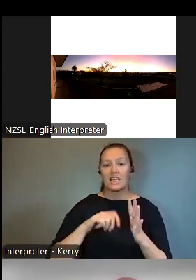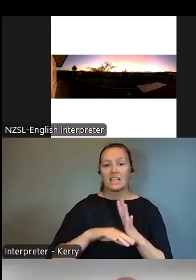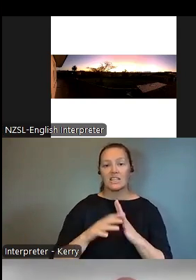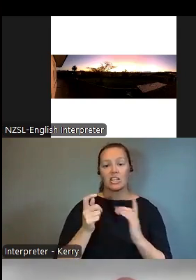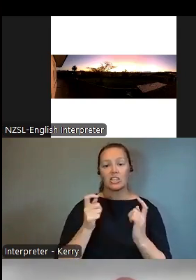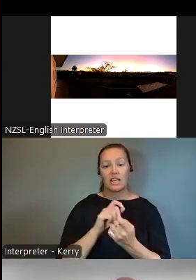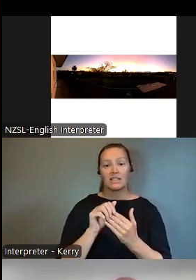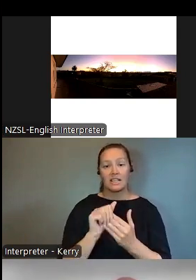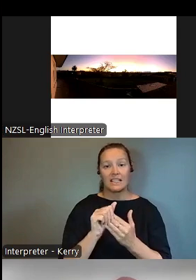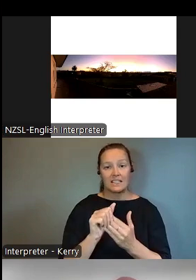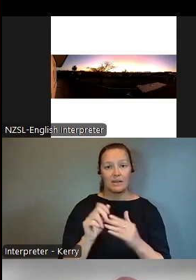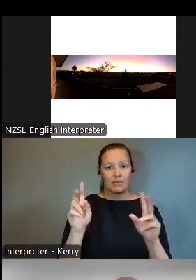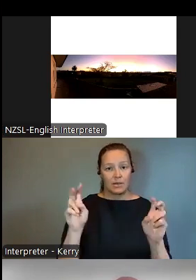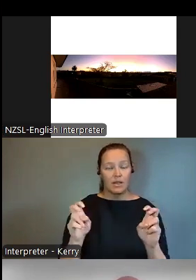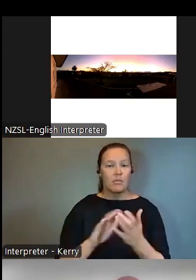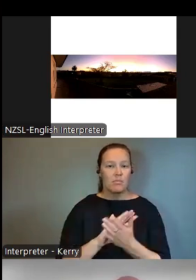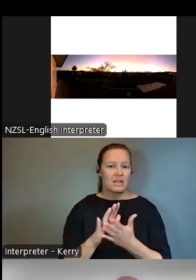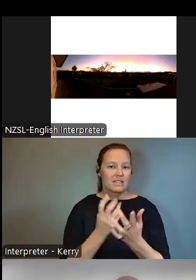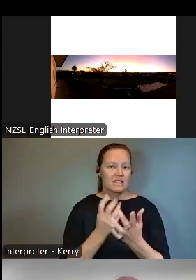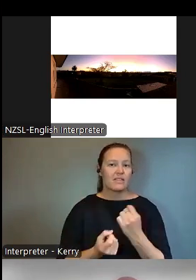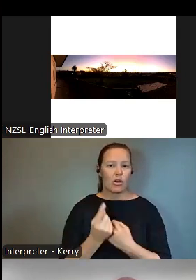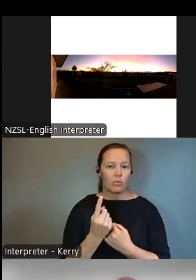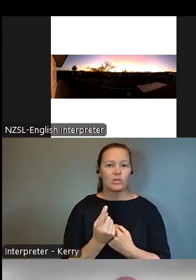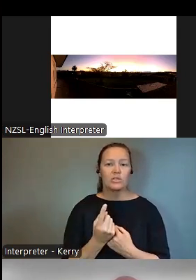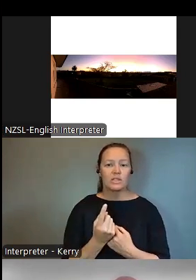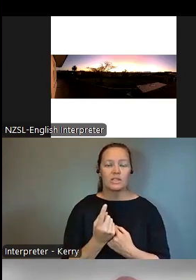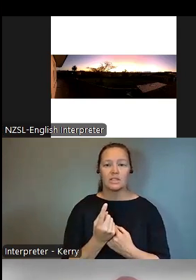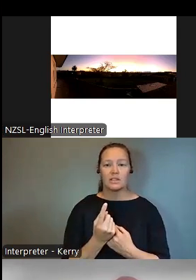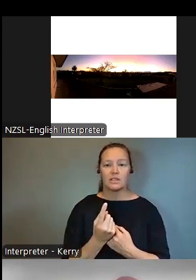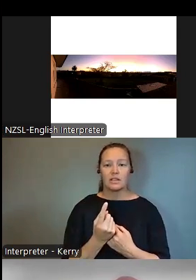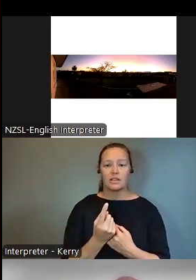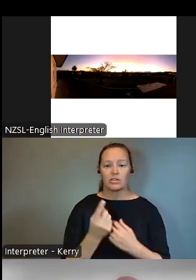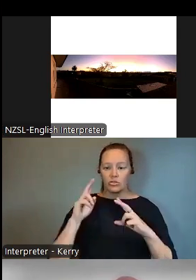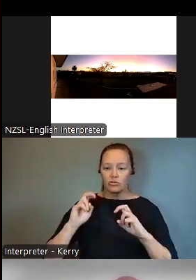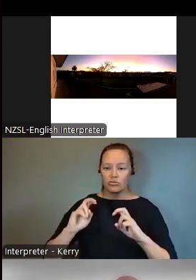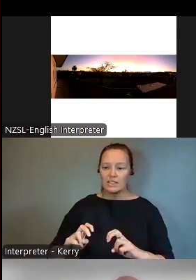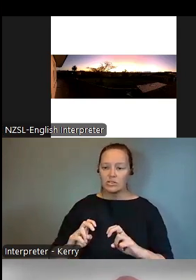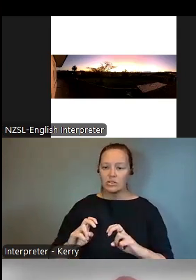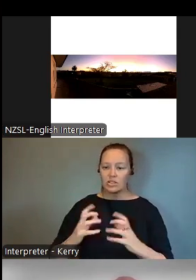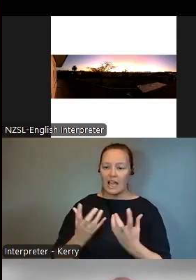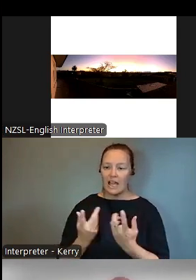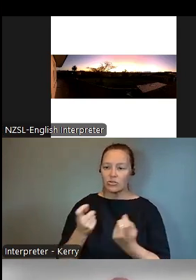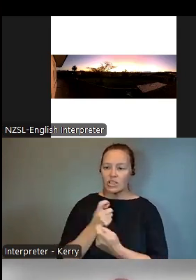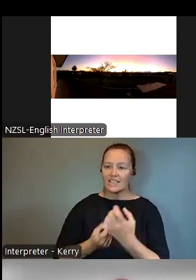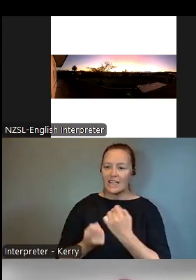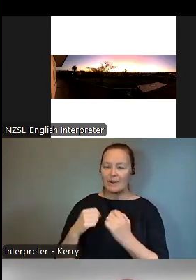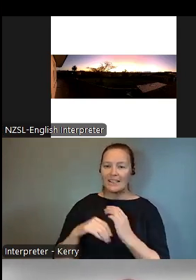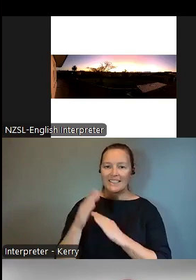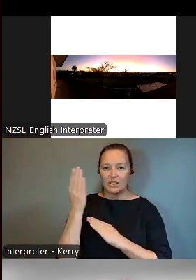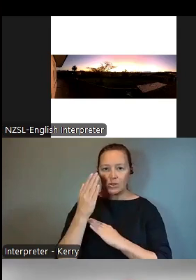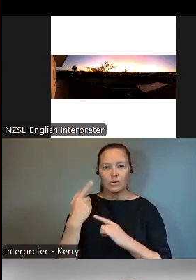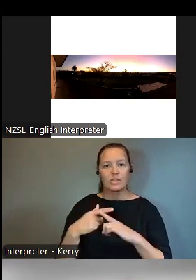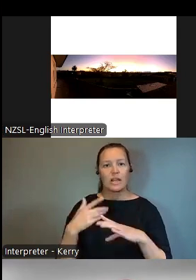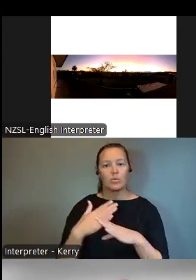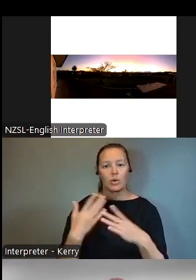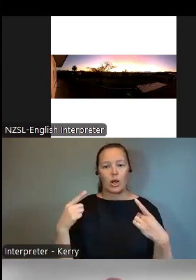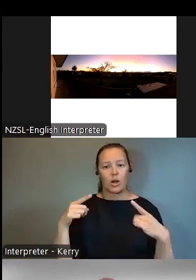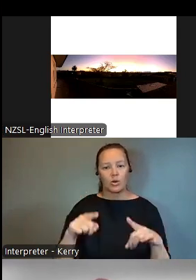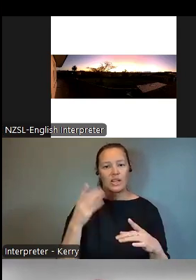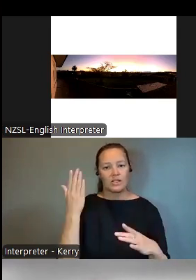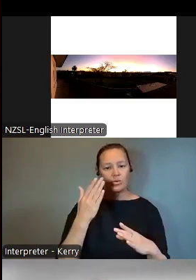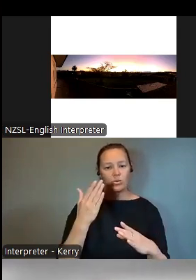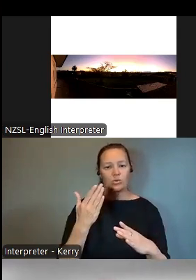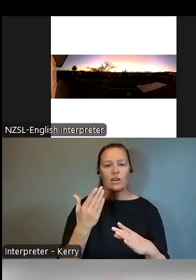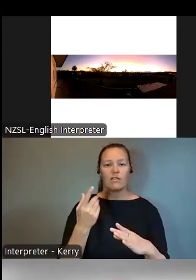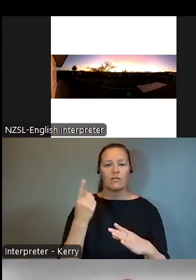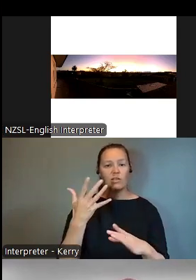has given me the opportunity, very lucky opportunity, to research how change happens in schools and to work alongside schools for the last decade and a